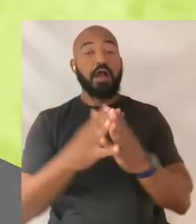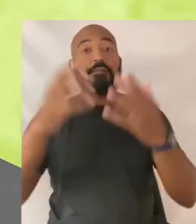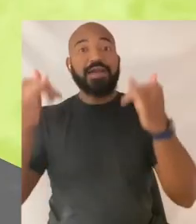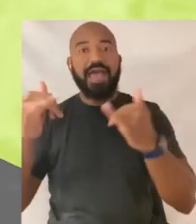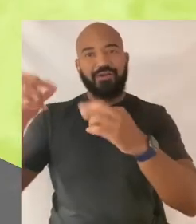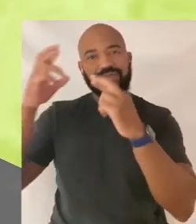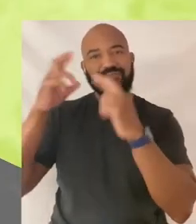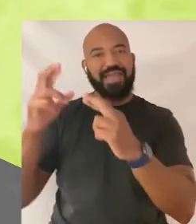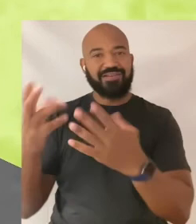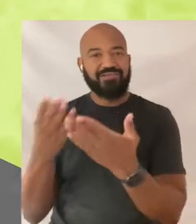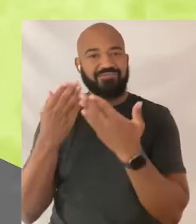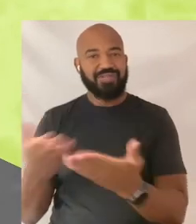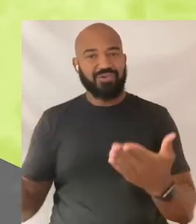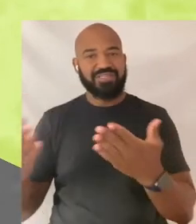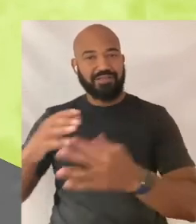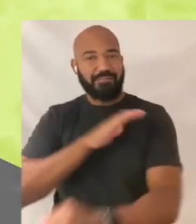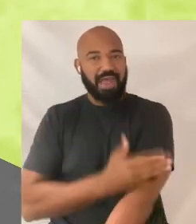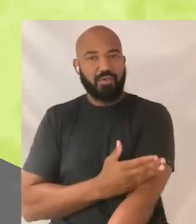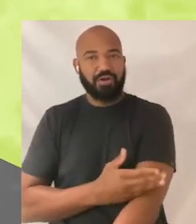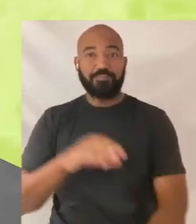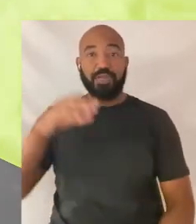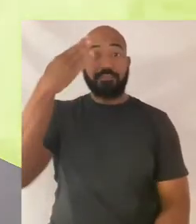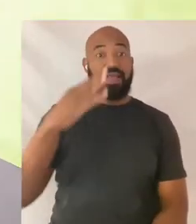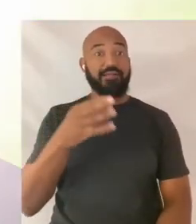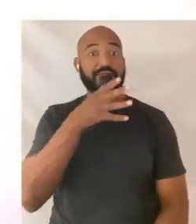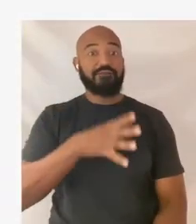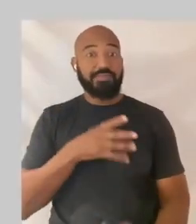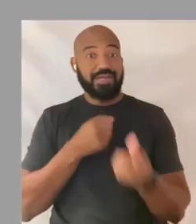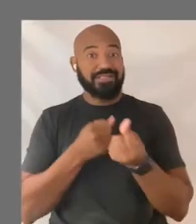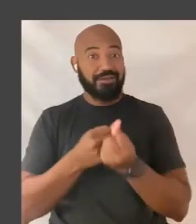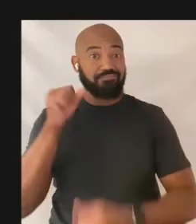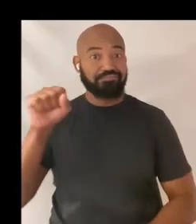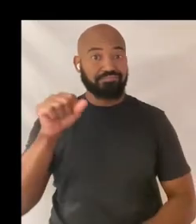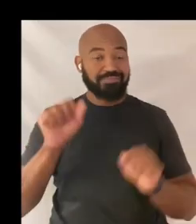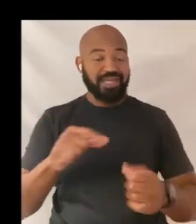respect, resources, and power. Black feminisms can show us how.